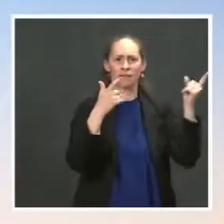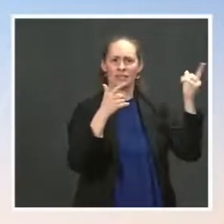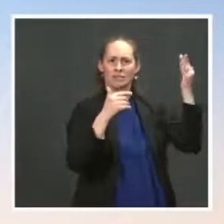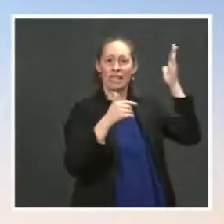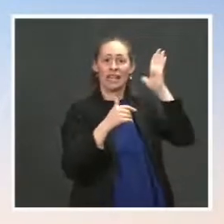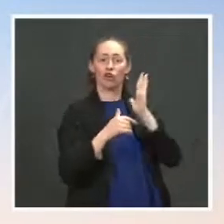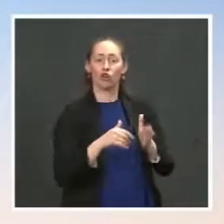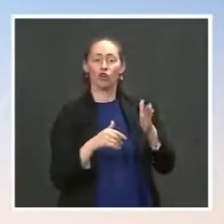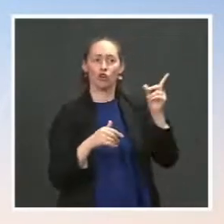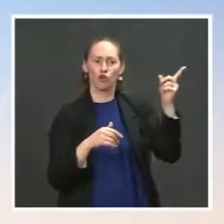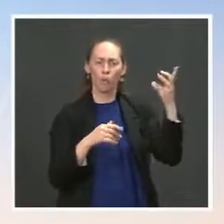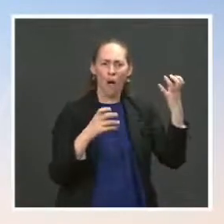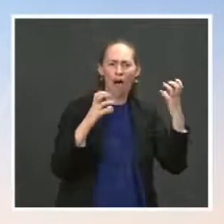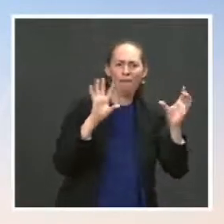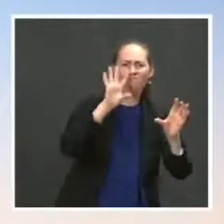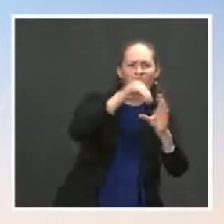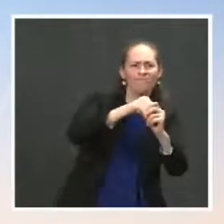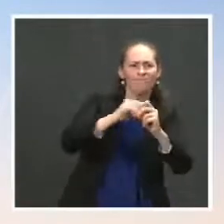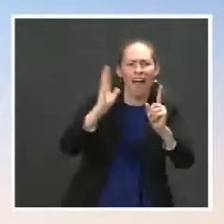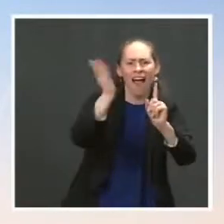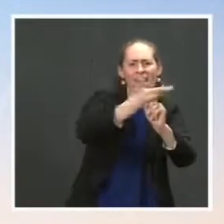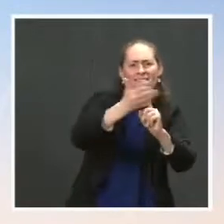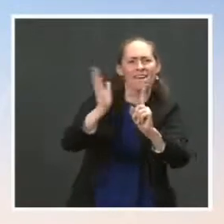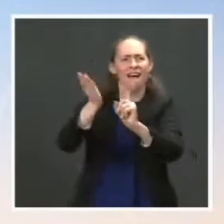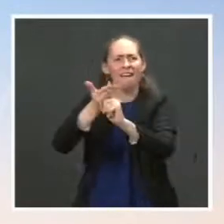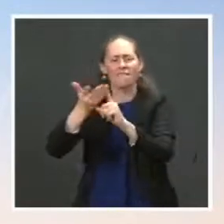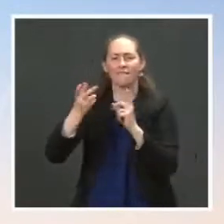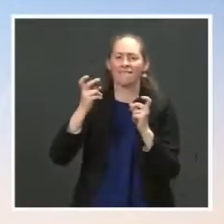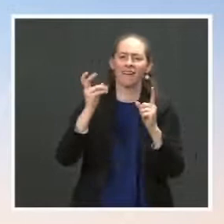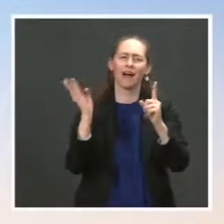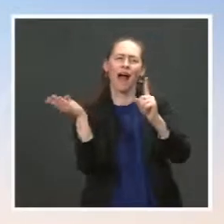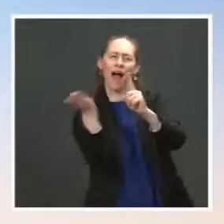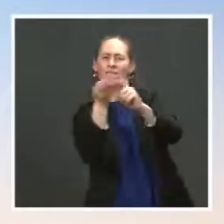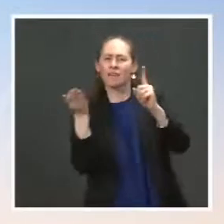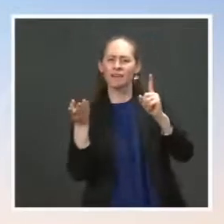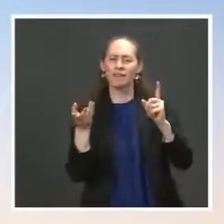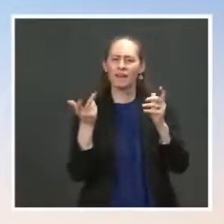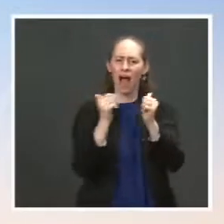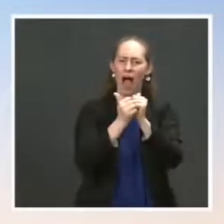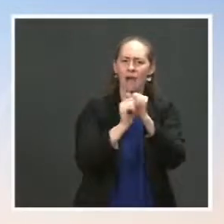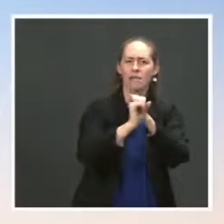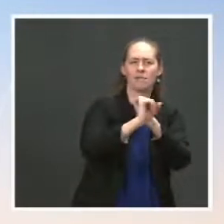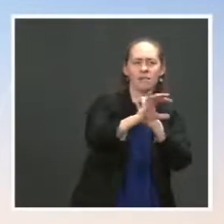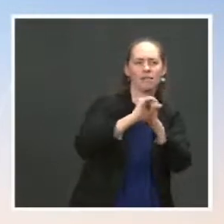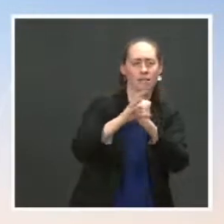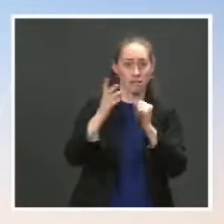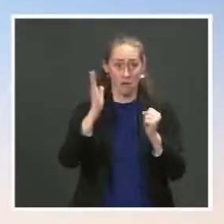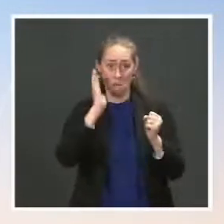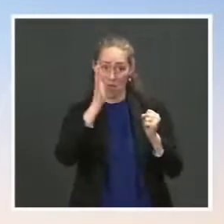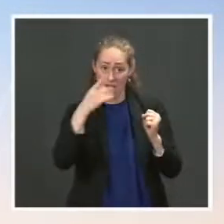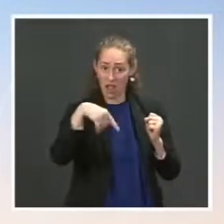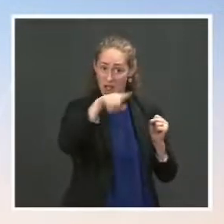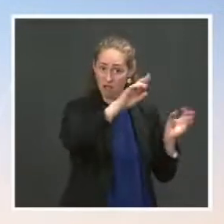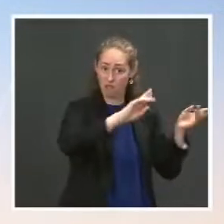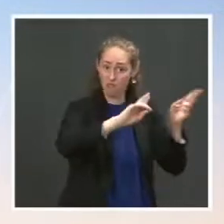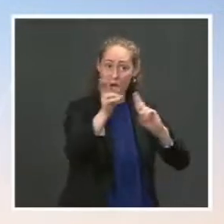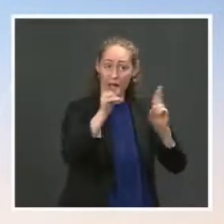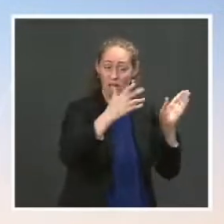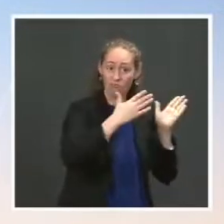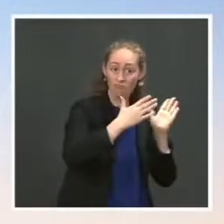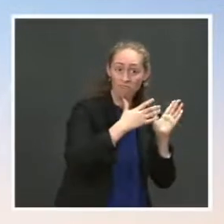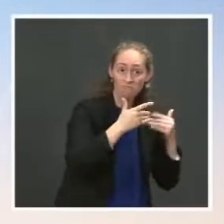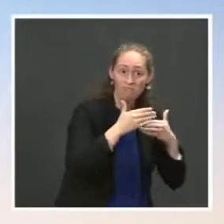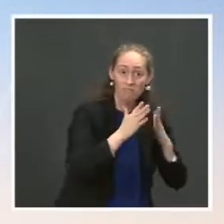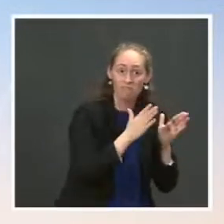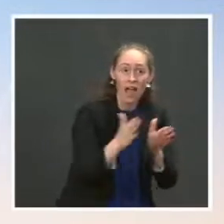as an opportunity to sell this, to kind of make the pitch. Are you guys depriving yourselves of some opportunities to do that